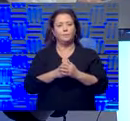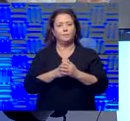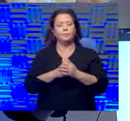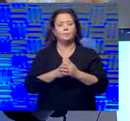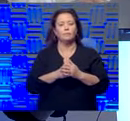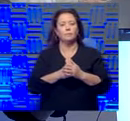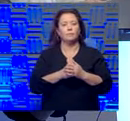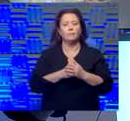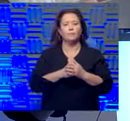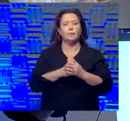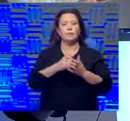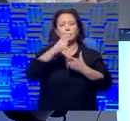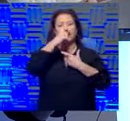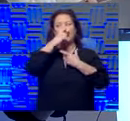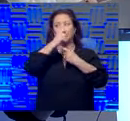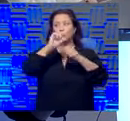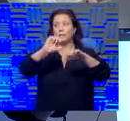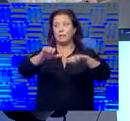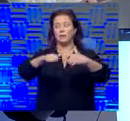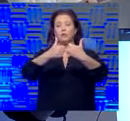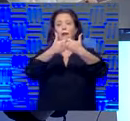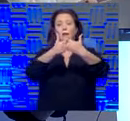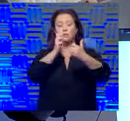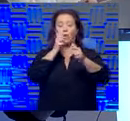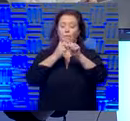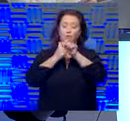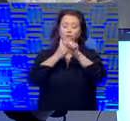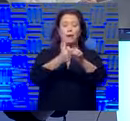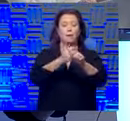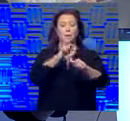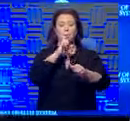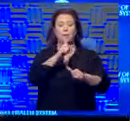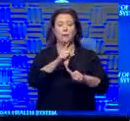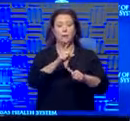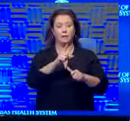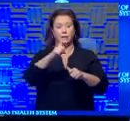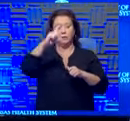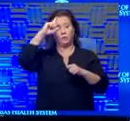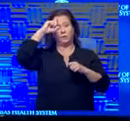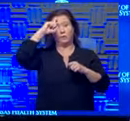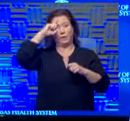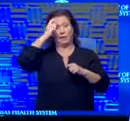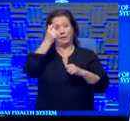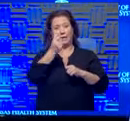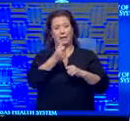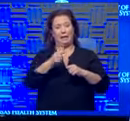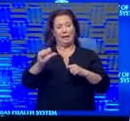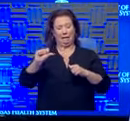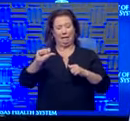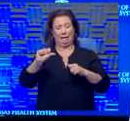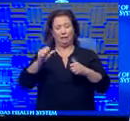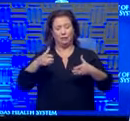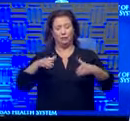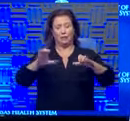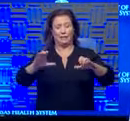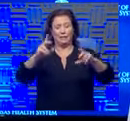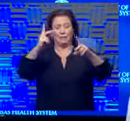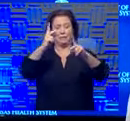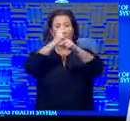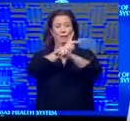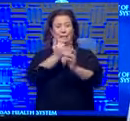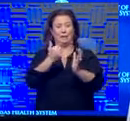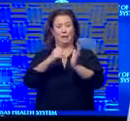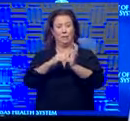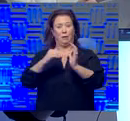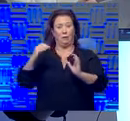is going to be an interesting challenge to us, and we'll have to track it really carefully. Do you think that there's any chance that if things really got worse again, we could go